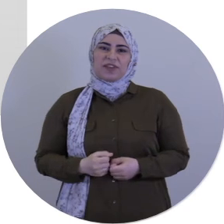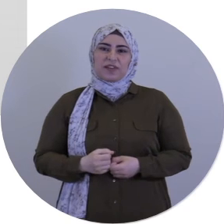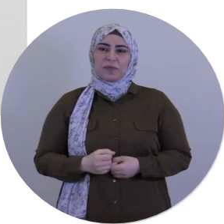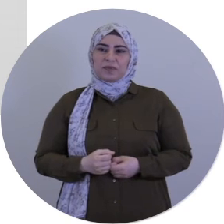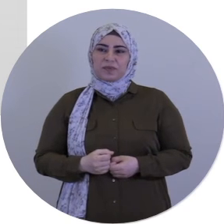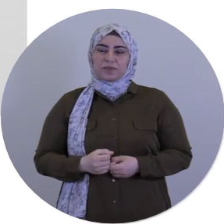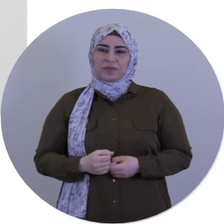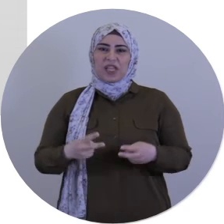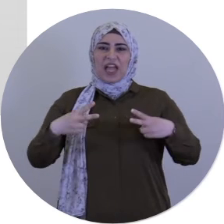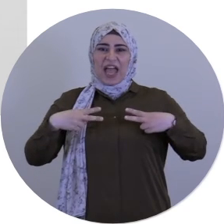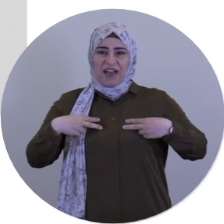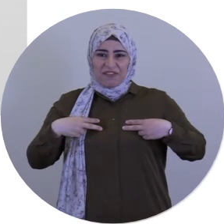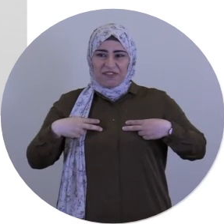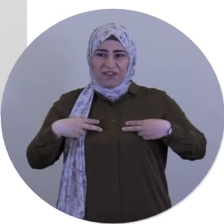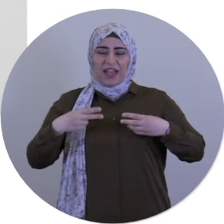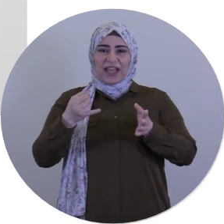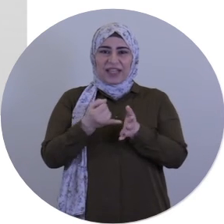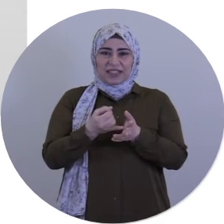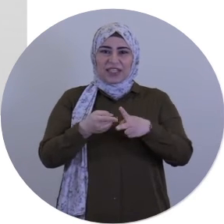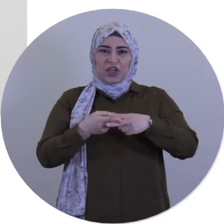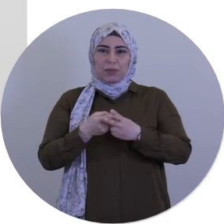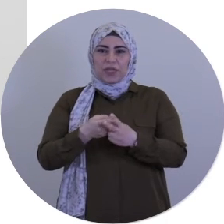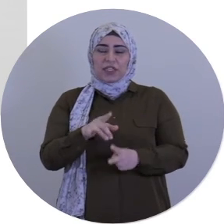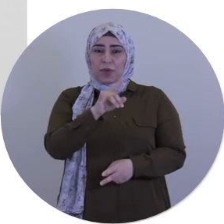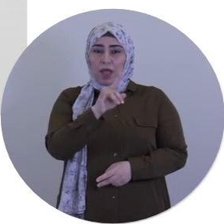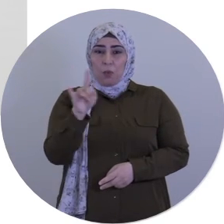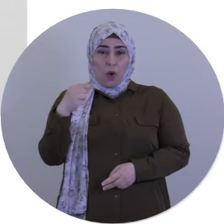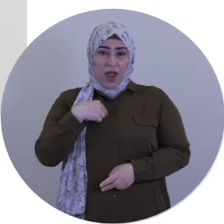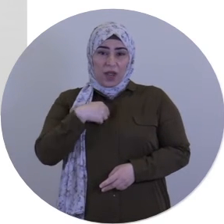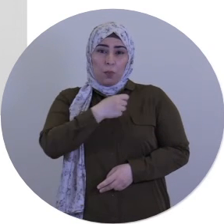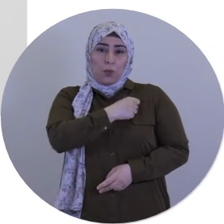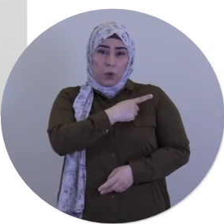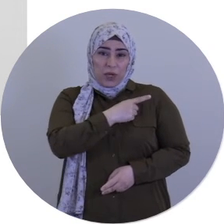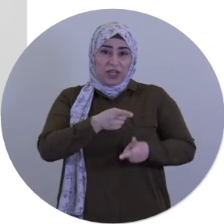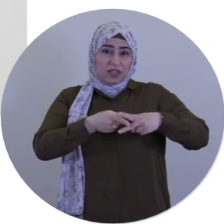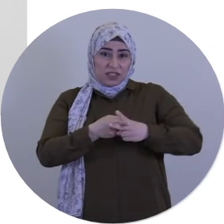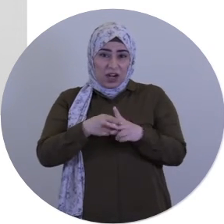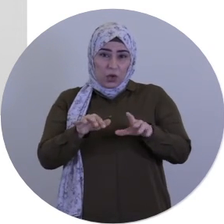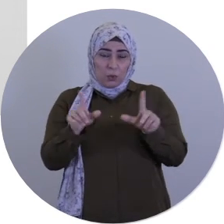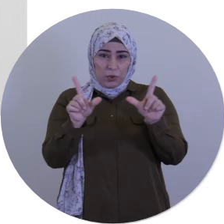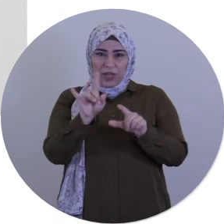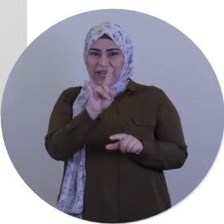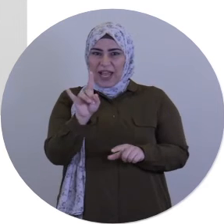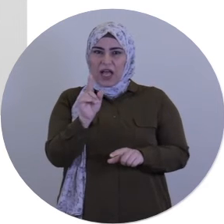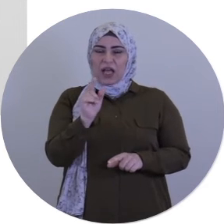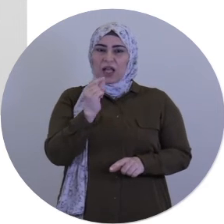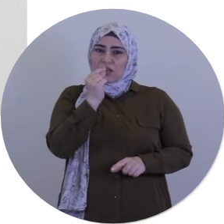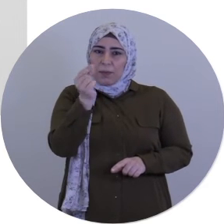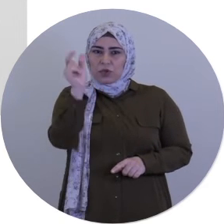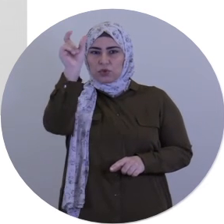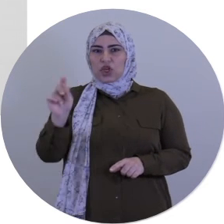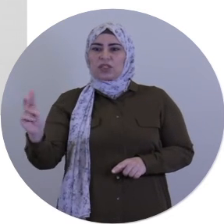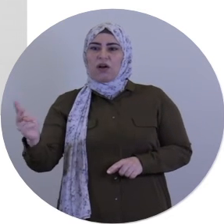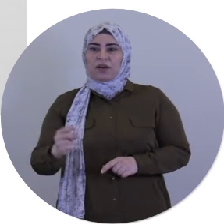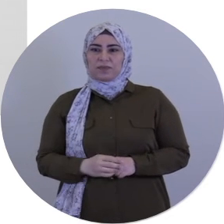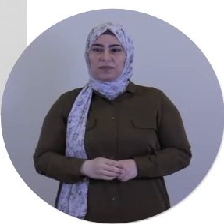it or have my computer and then the verb in the past participle. Let's look at B. We did not build our own